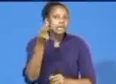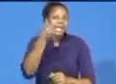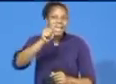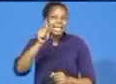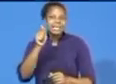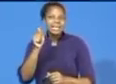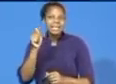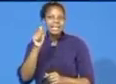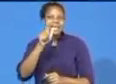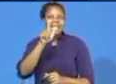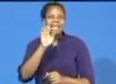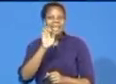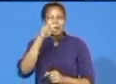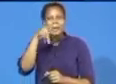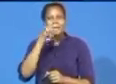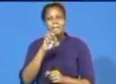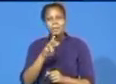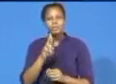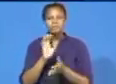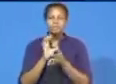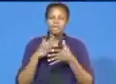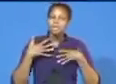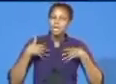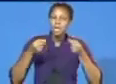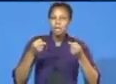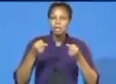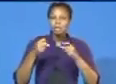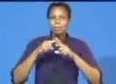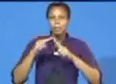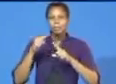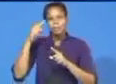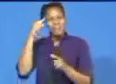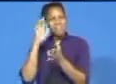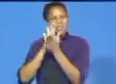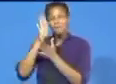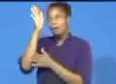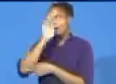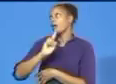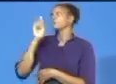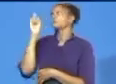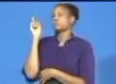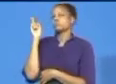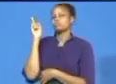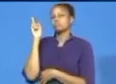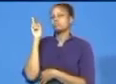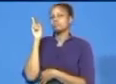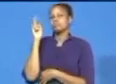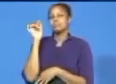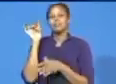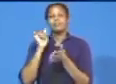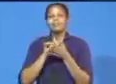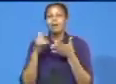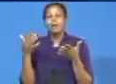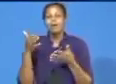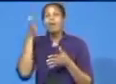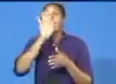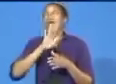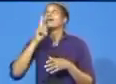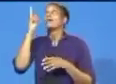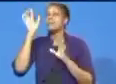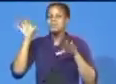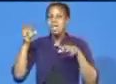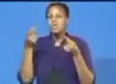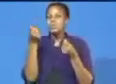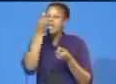But her conviction of God is that God can do anything, including